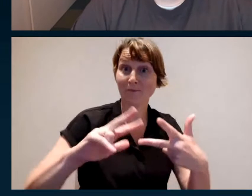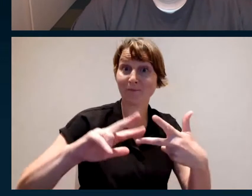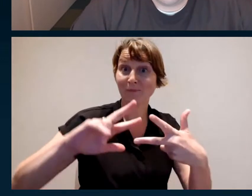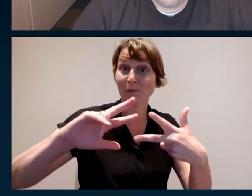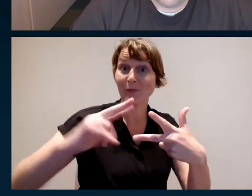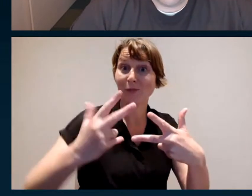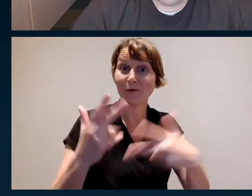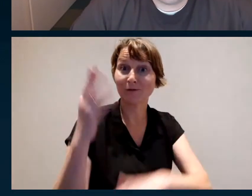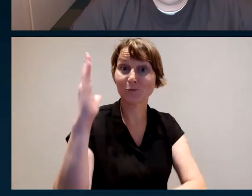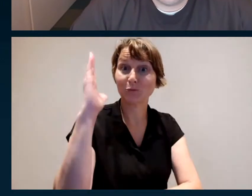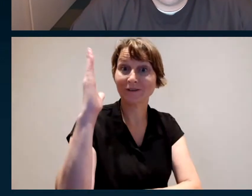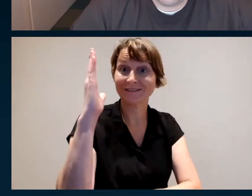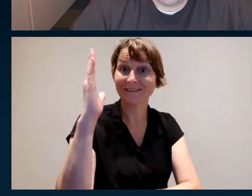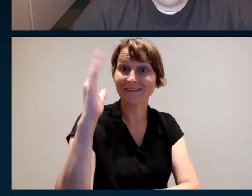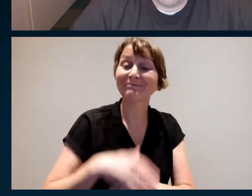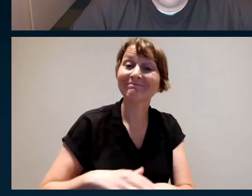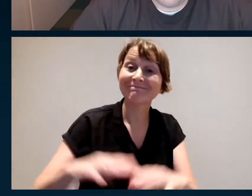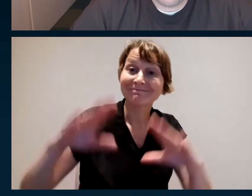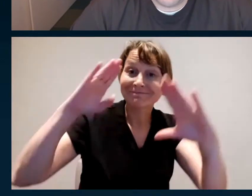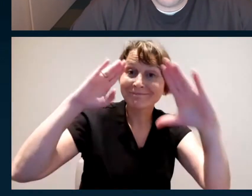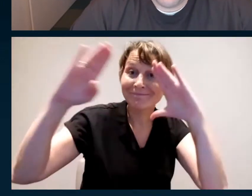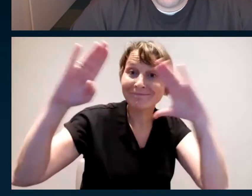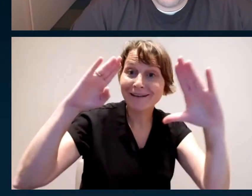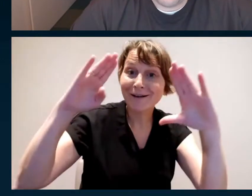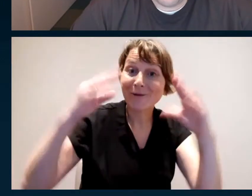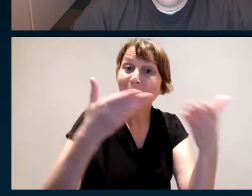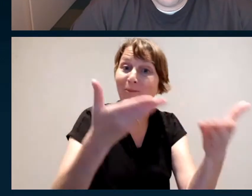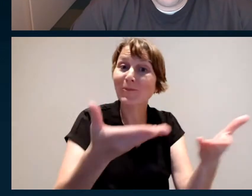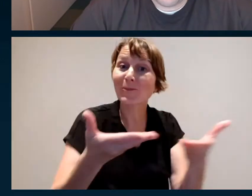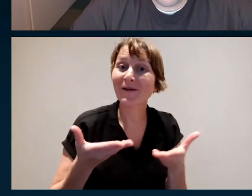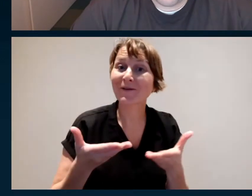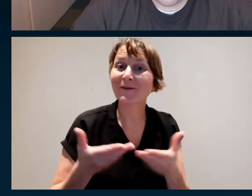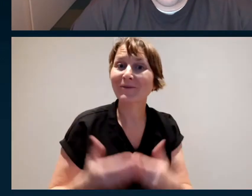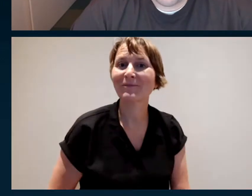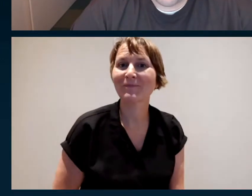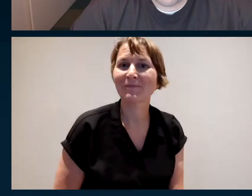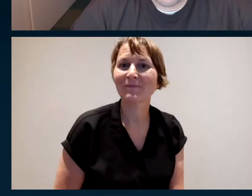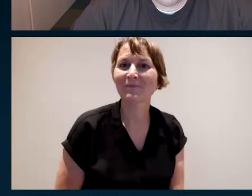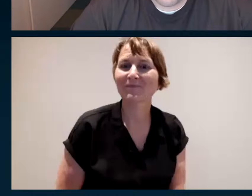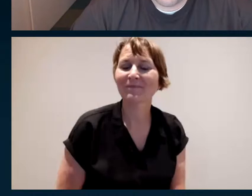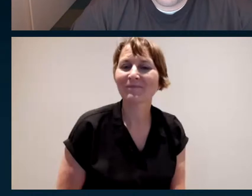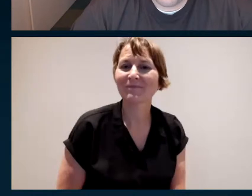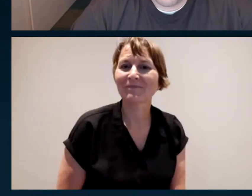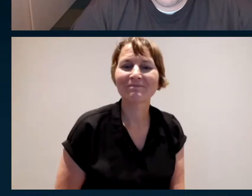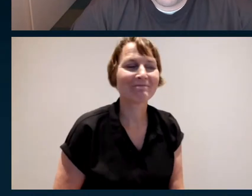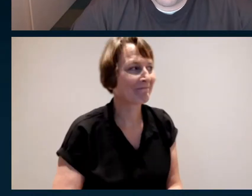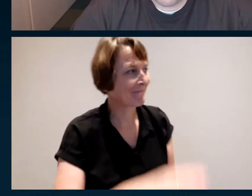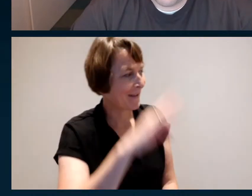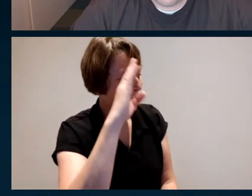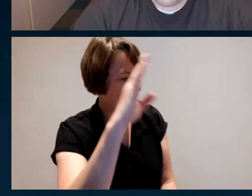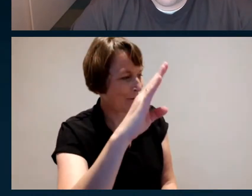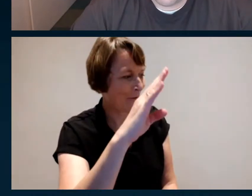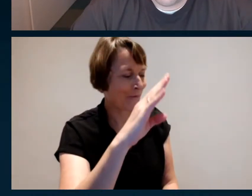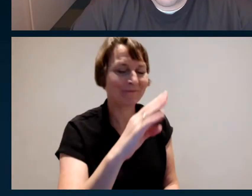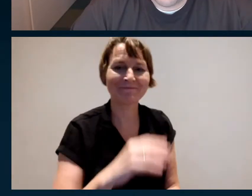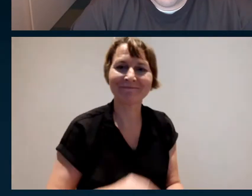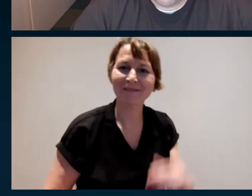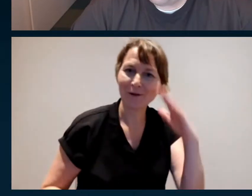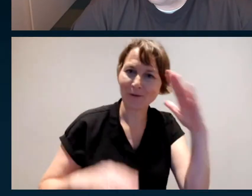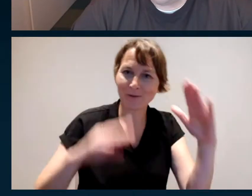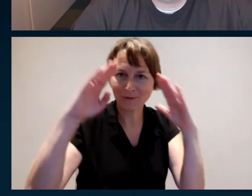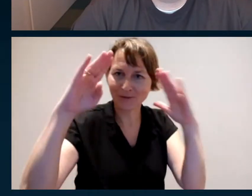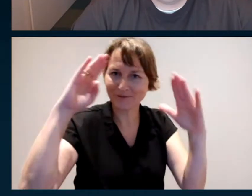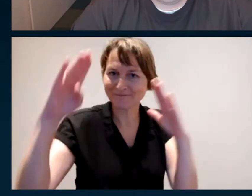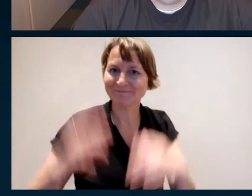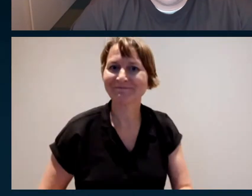Hey, Kushik, welcome. Yes. Great to have you here. Hi, Luke. Hi, Roland. Hello. How are you guys? Are